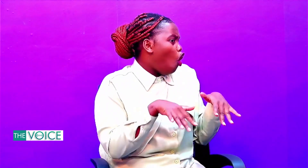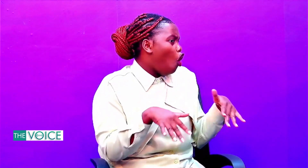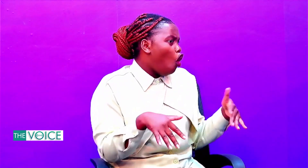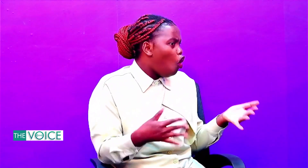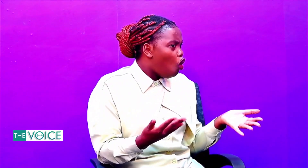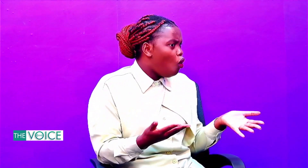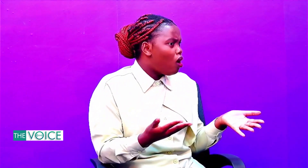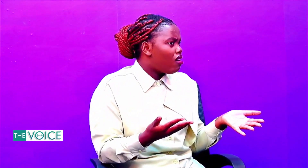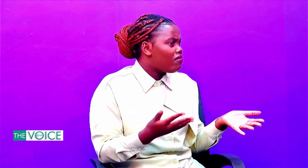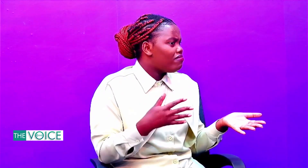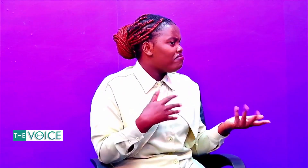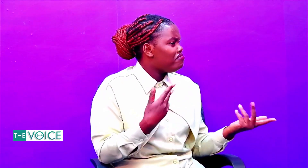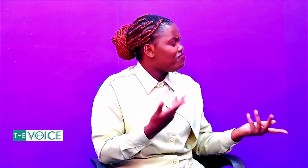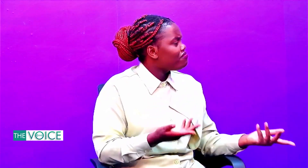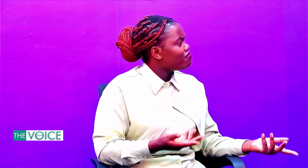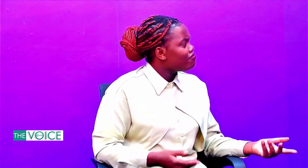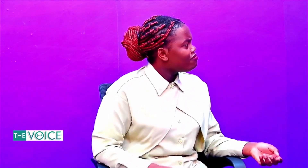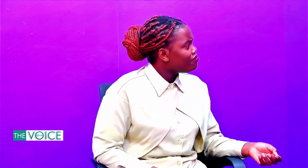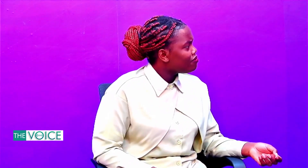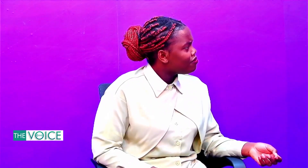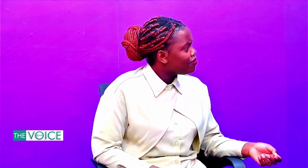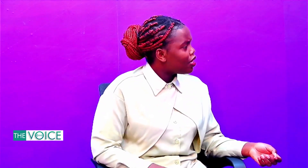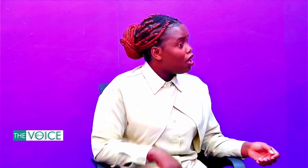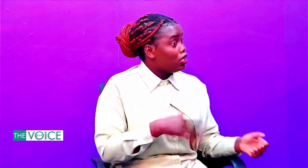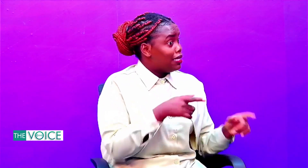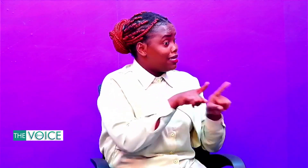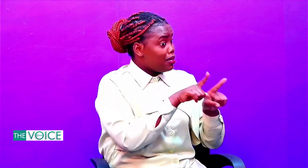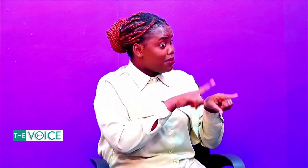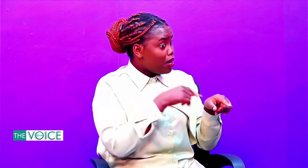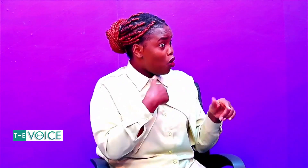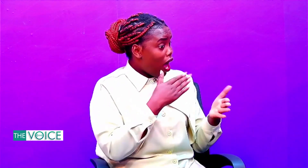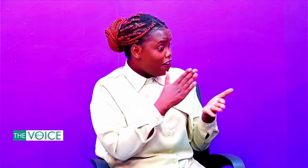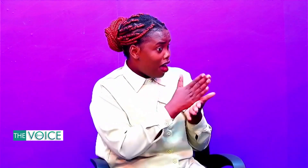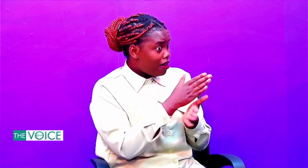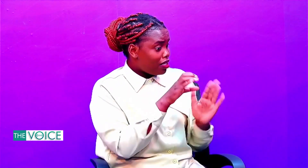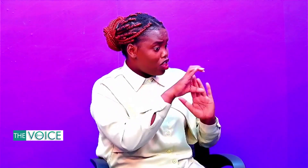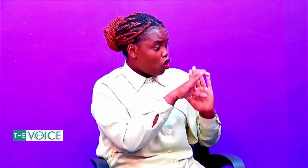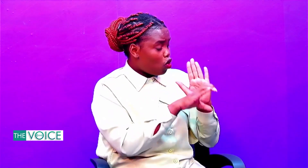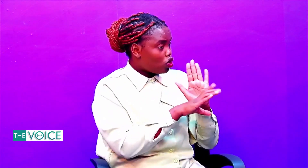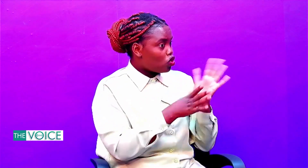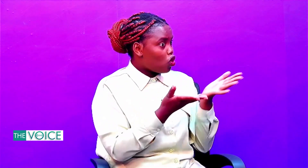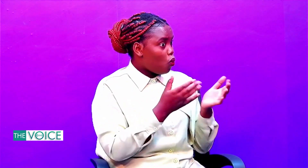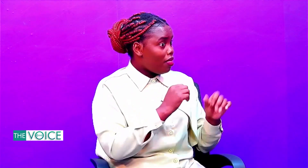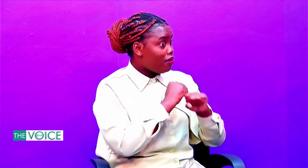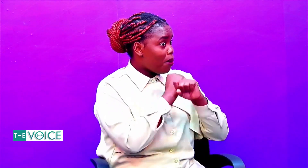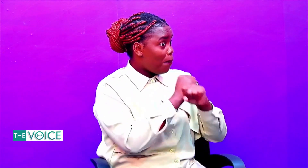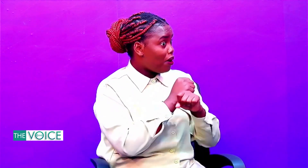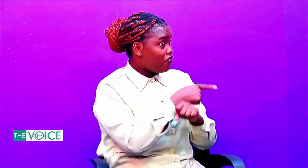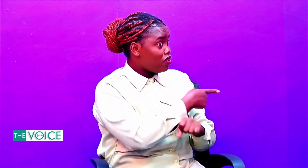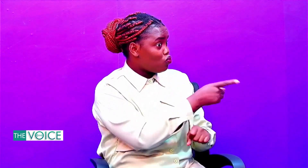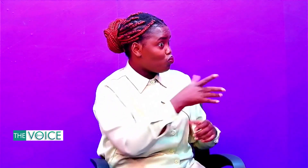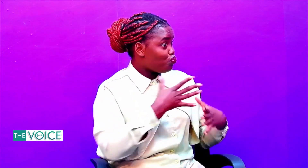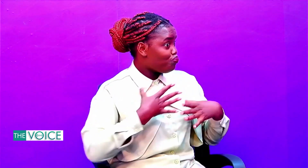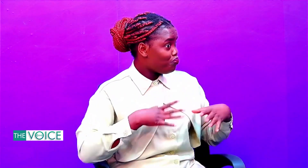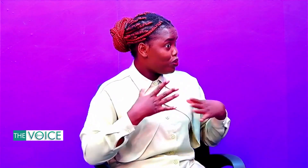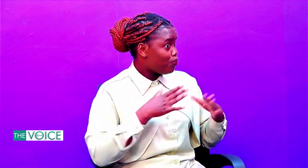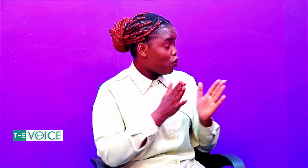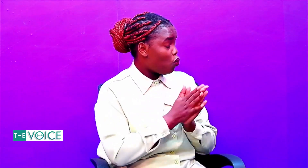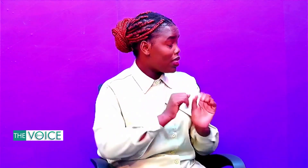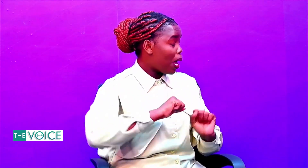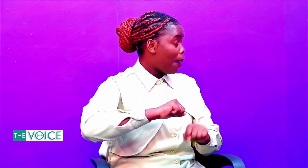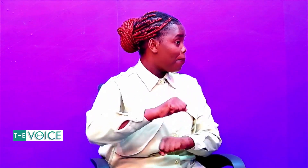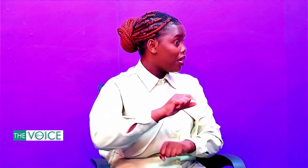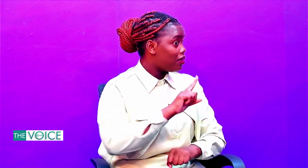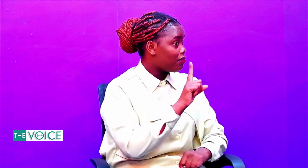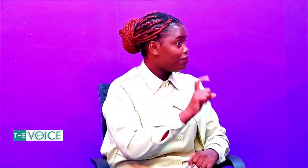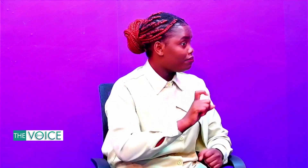is epilepsy part of persons with disability, or are they a different group? Because we have a right, do we